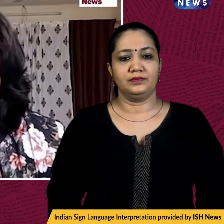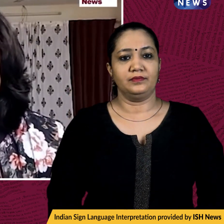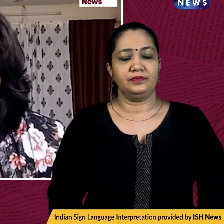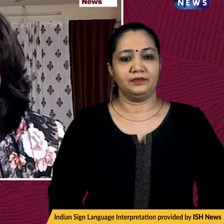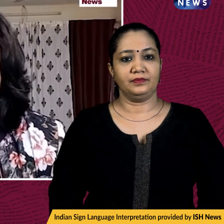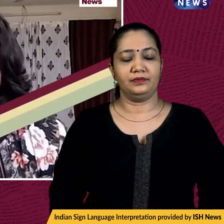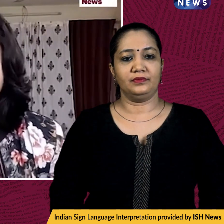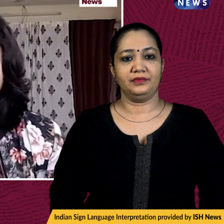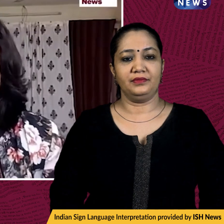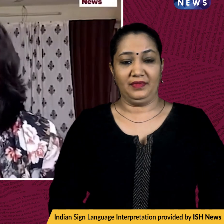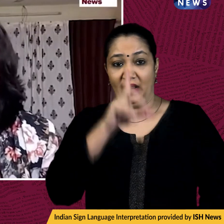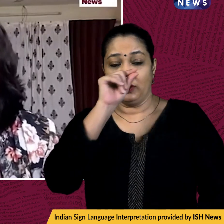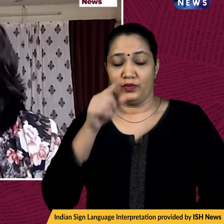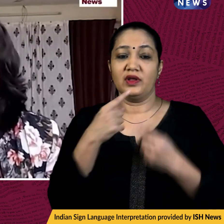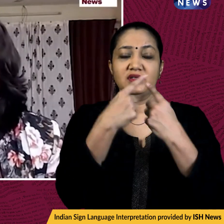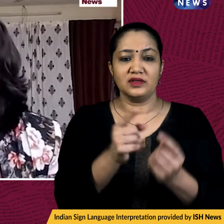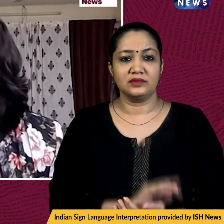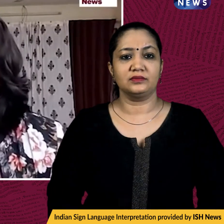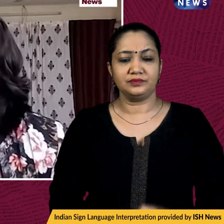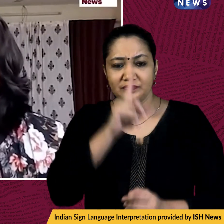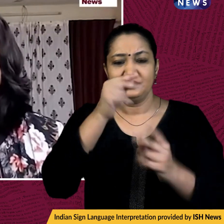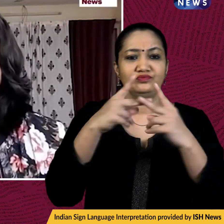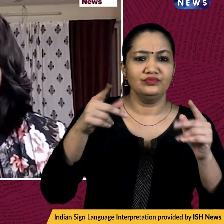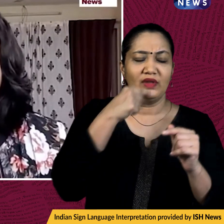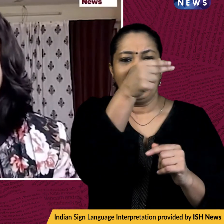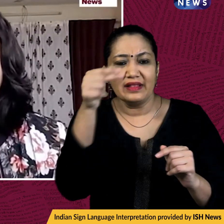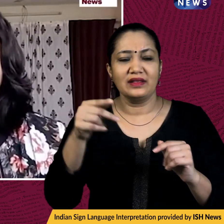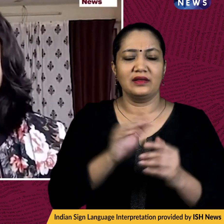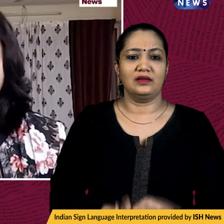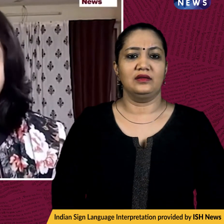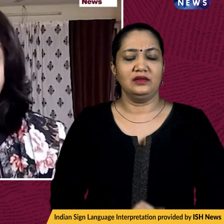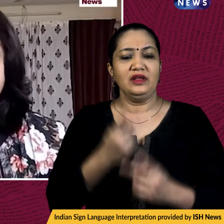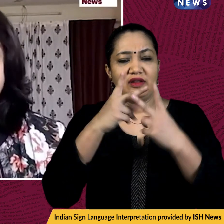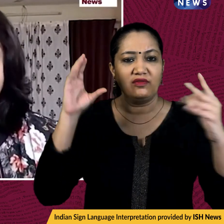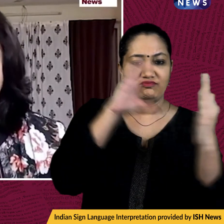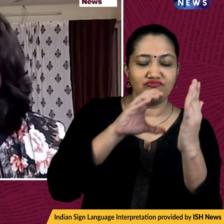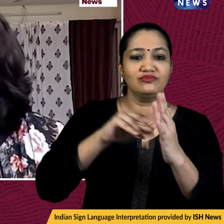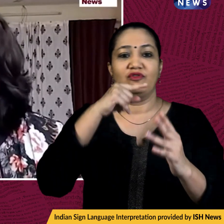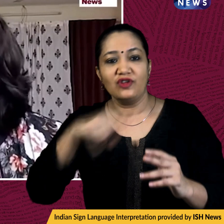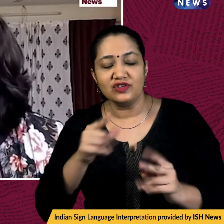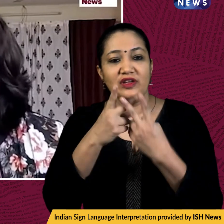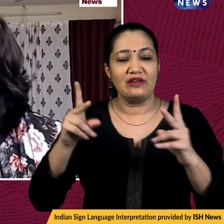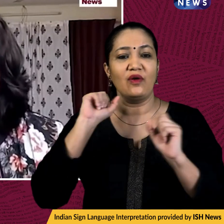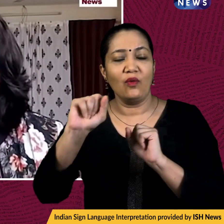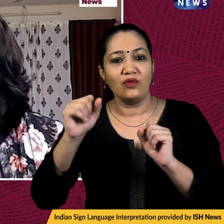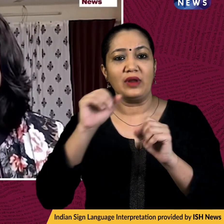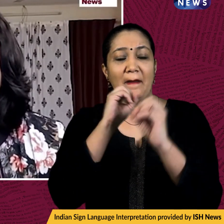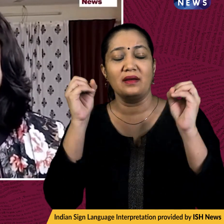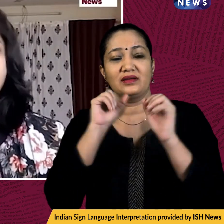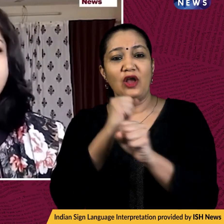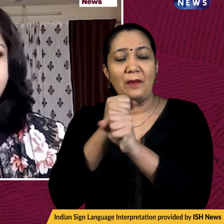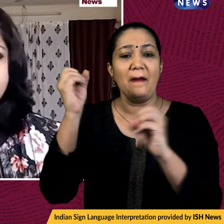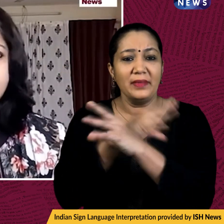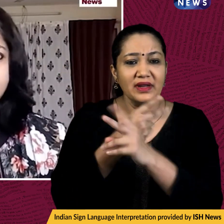In the meantime, Twitter will be labeling tweets content from Russian state-affiliated